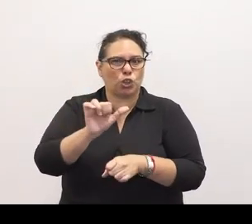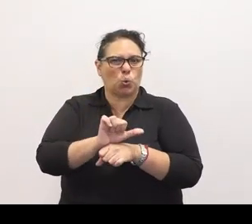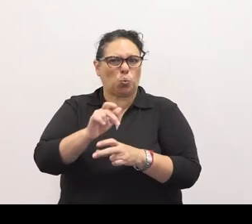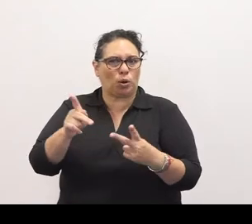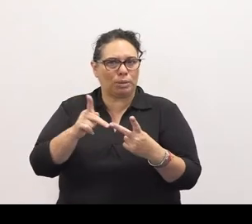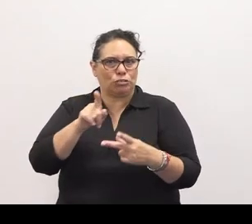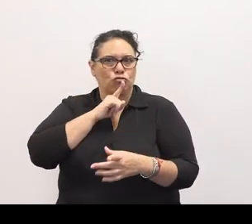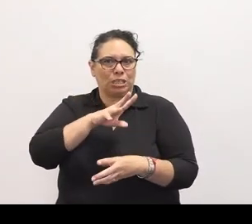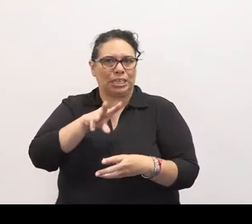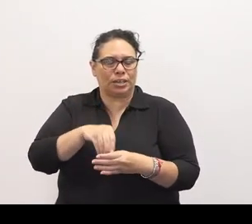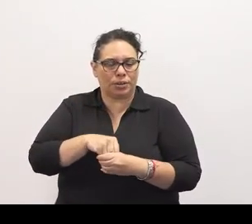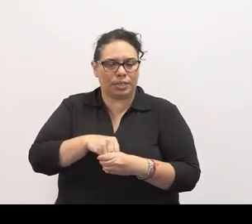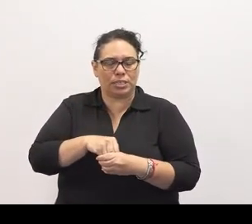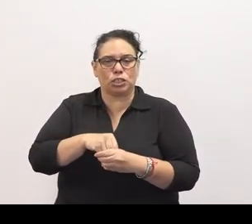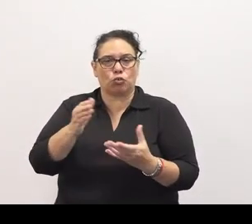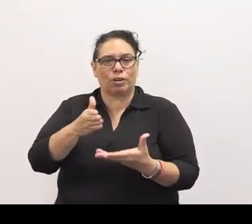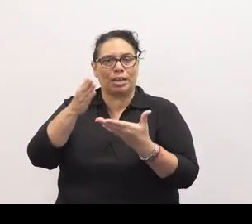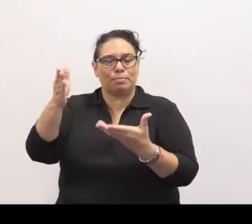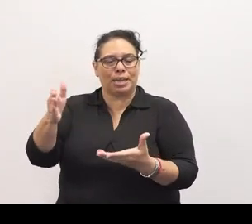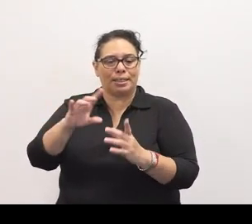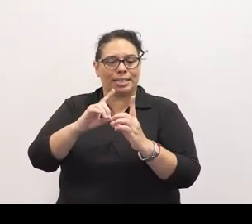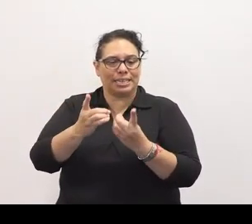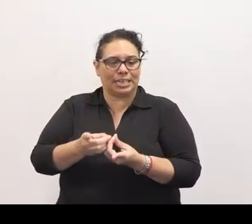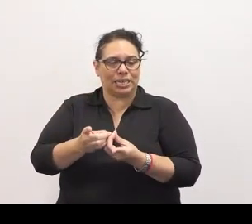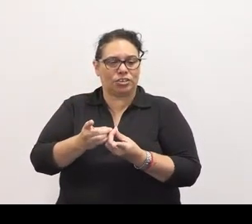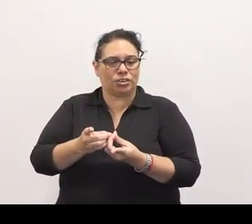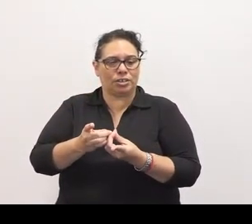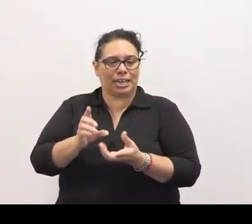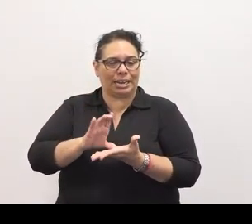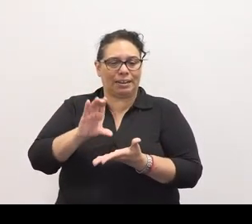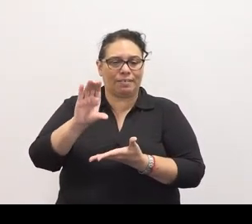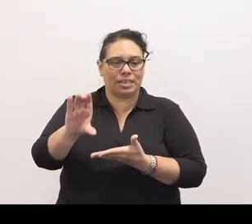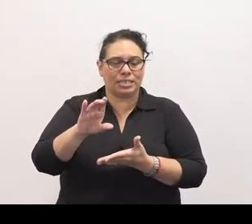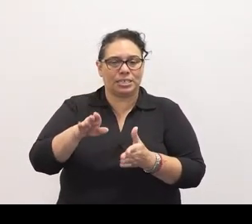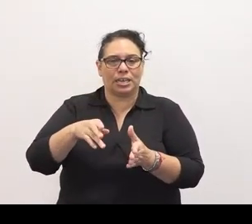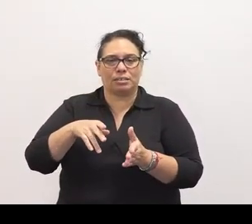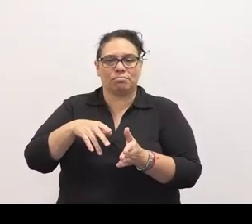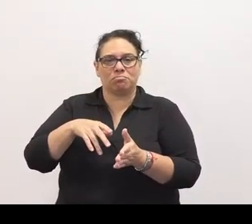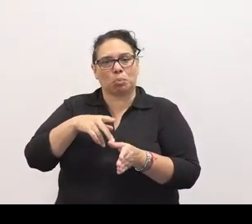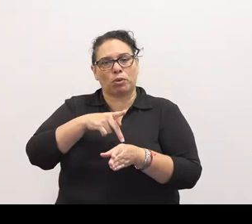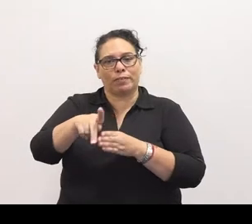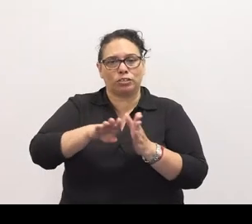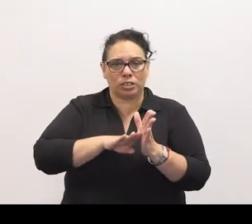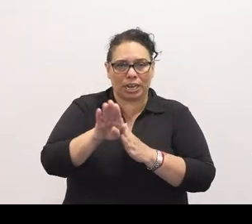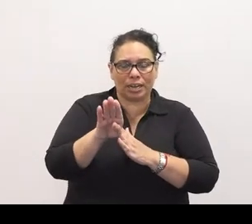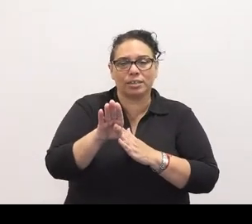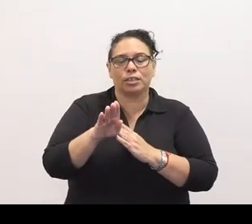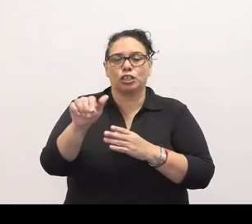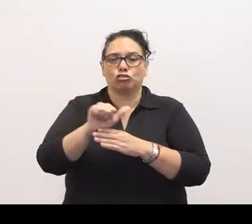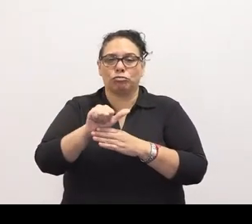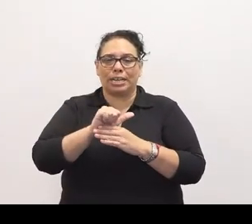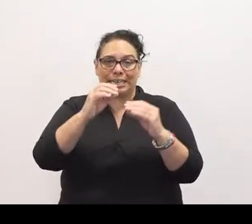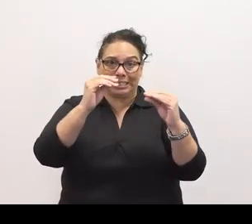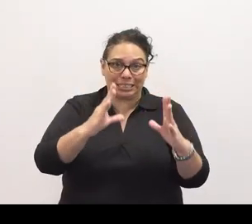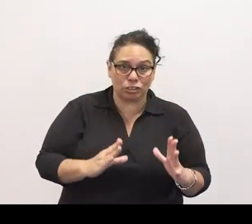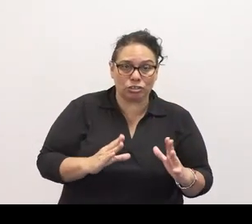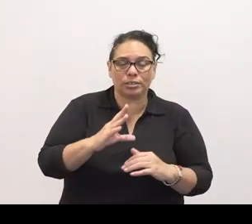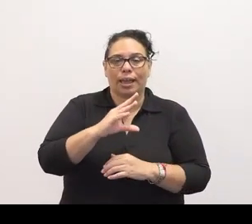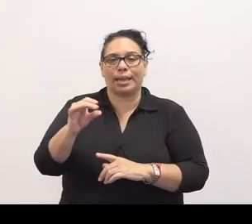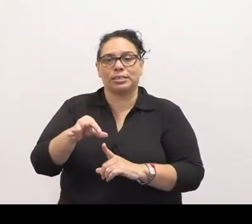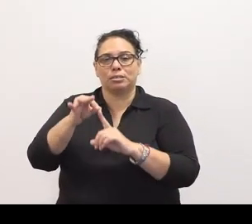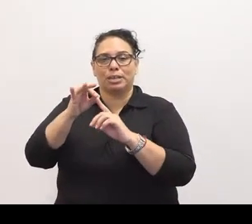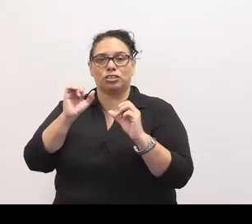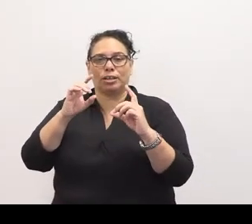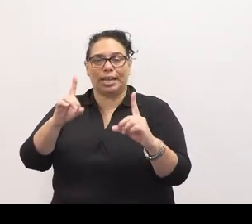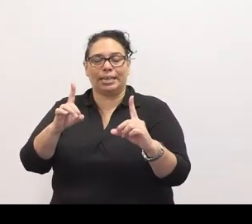district invests in professional development, training of both general ed teachers and special ed staff. The next speaker